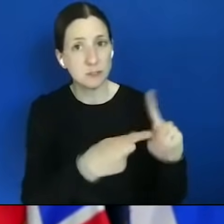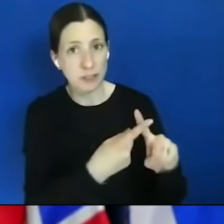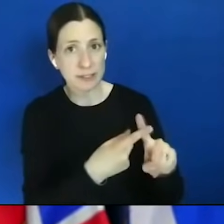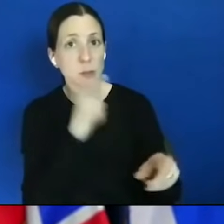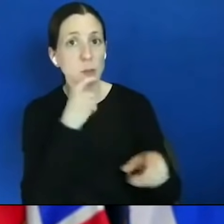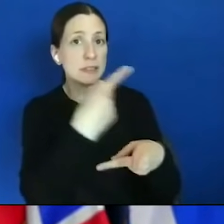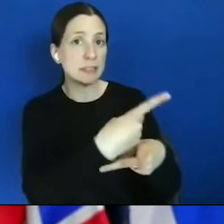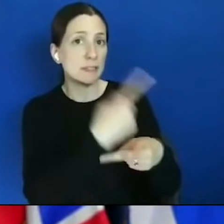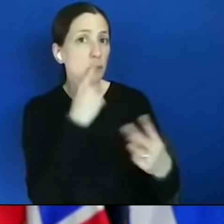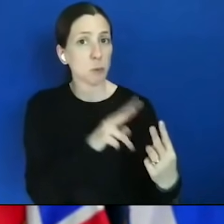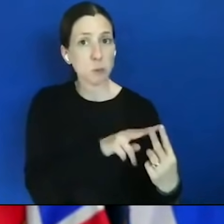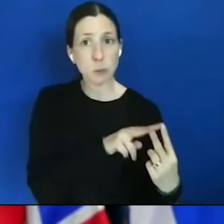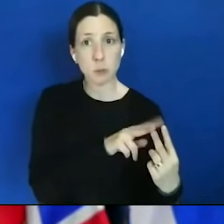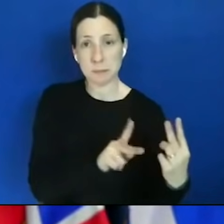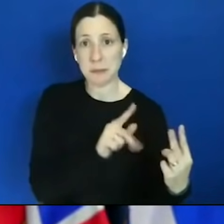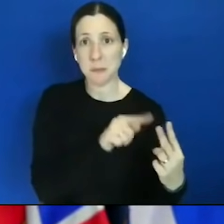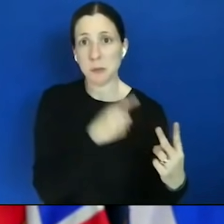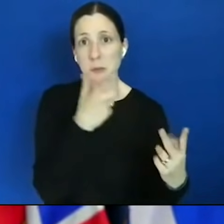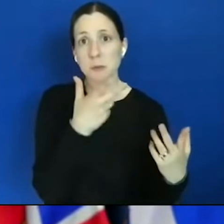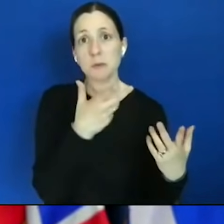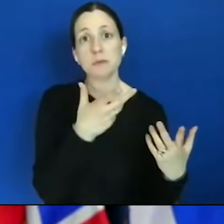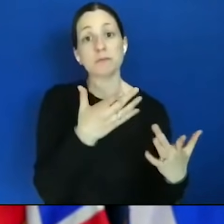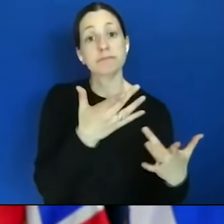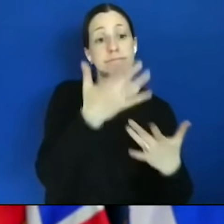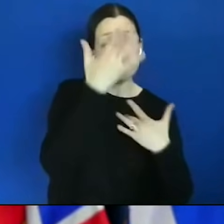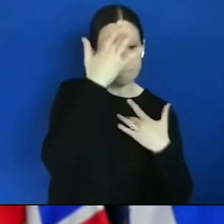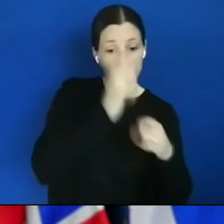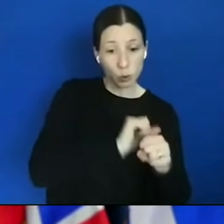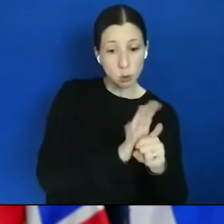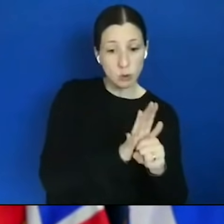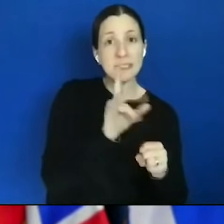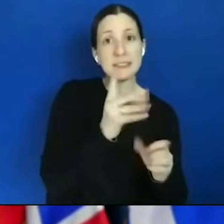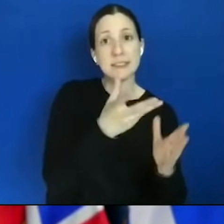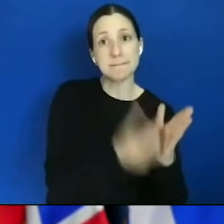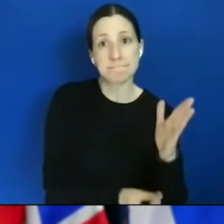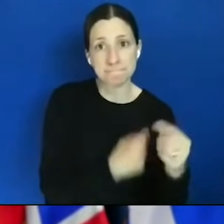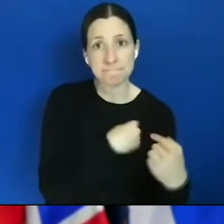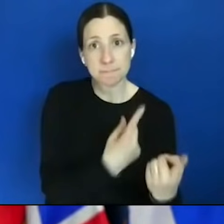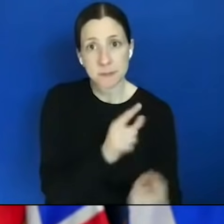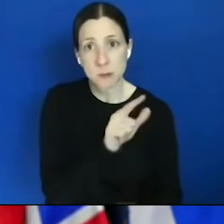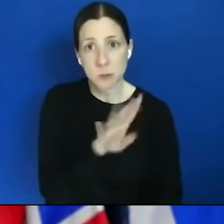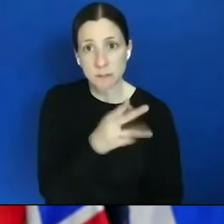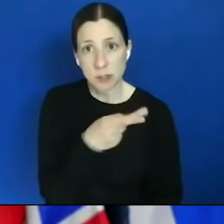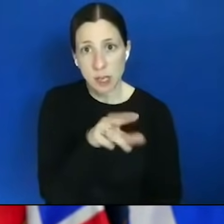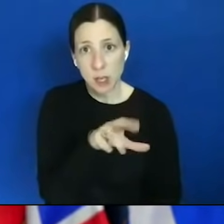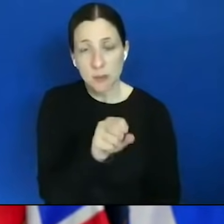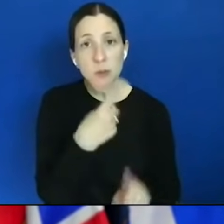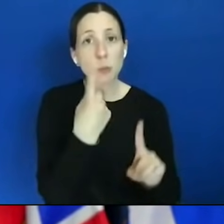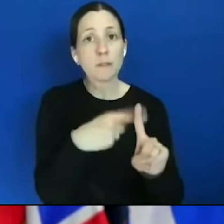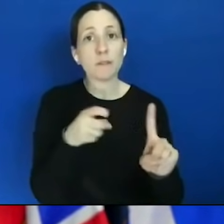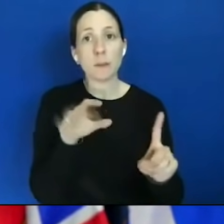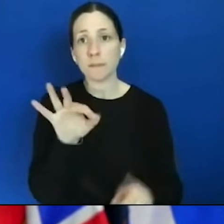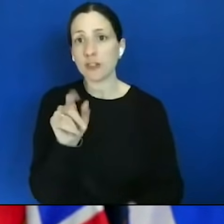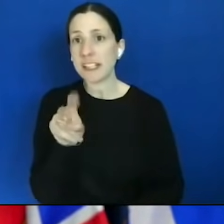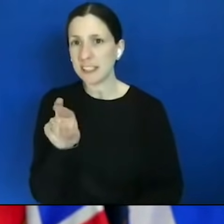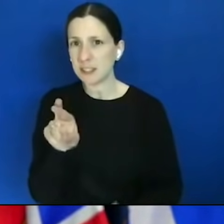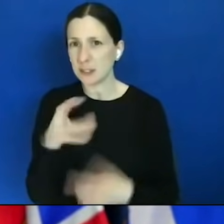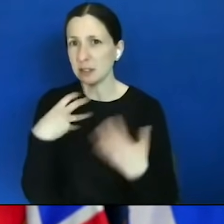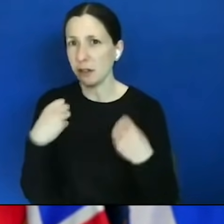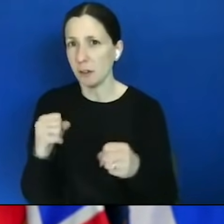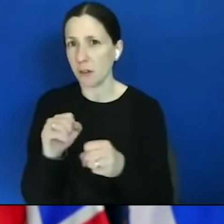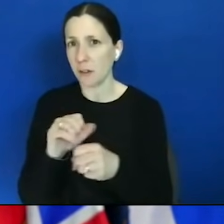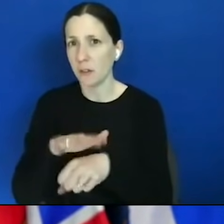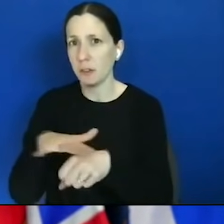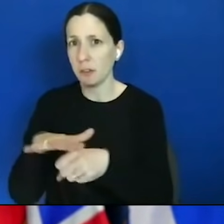two people who passed away related to COVID-19 in the last 24 hours, one in the Fraser Health Authority, one in the Vancouver